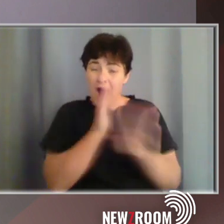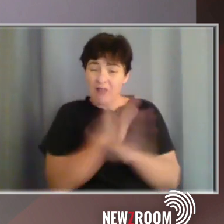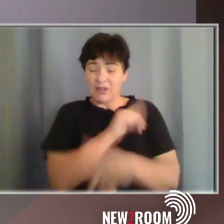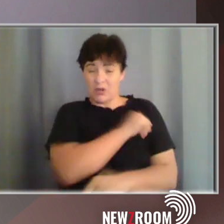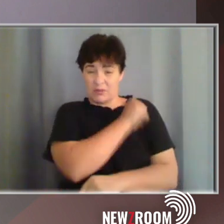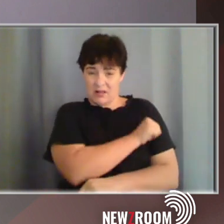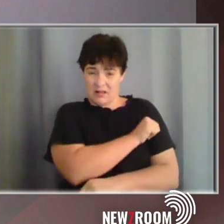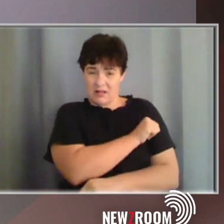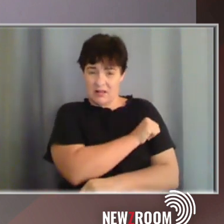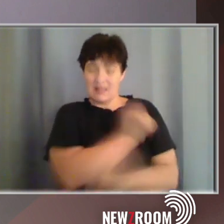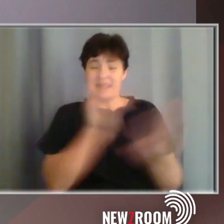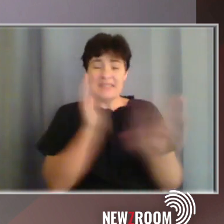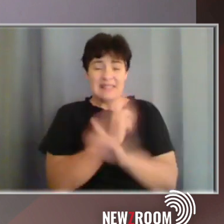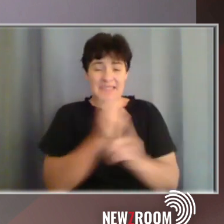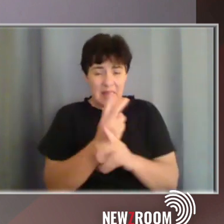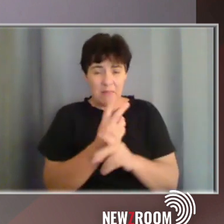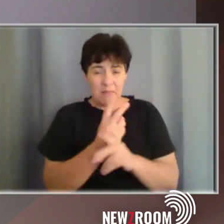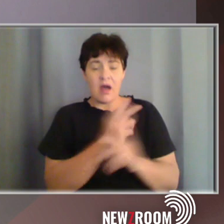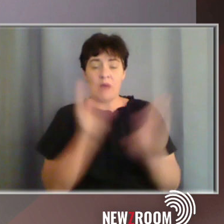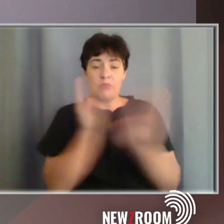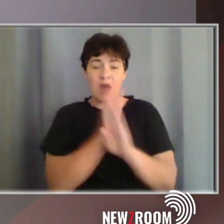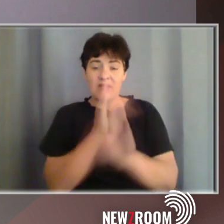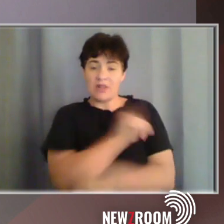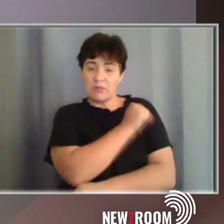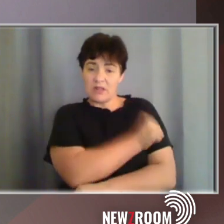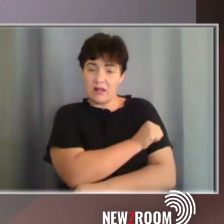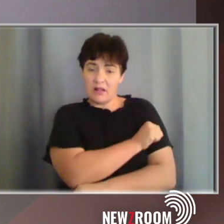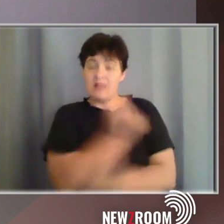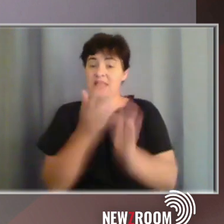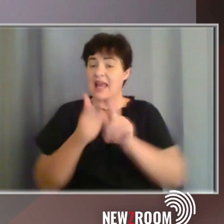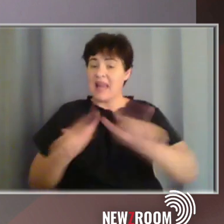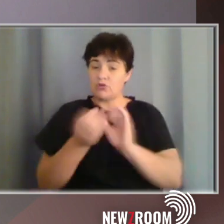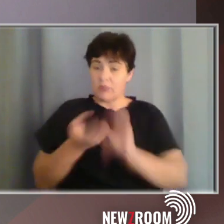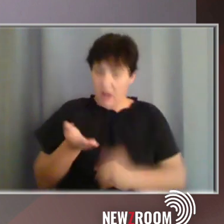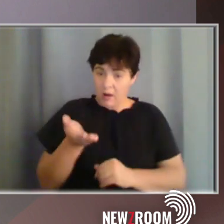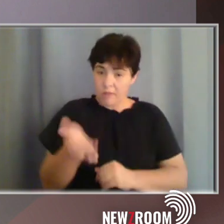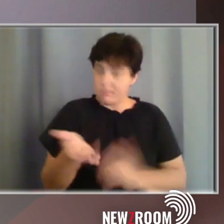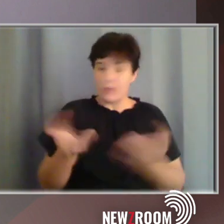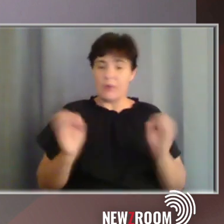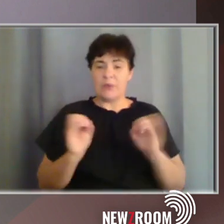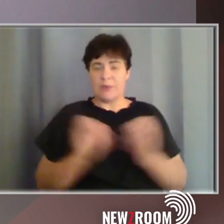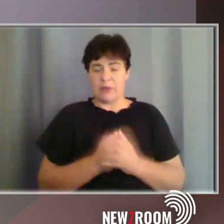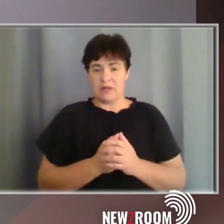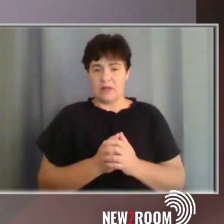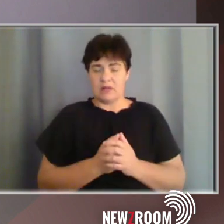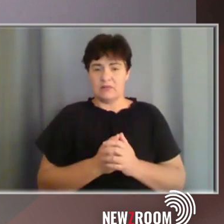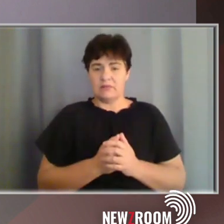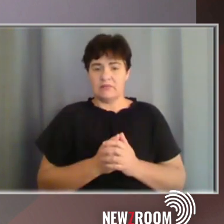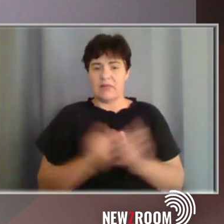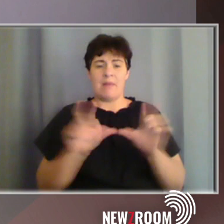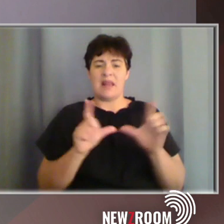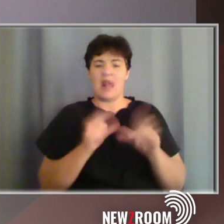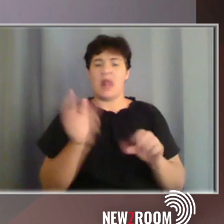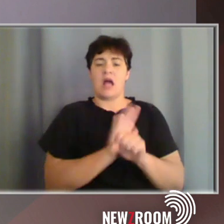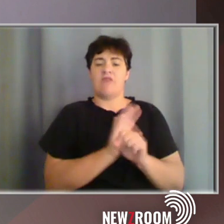the private hospitals don't provide sign language interpreters. Even the medical aid scheme, they say it's not covered,